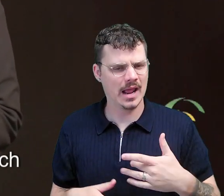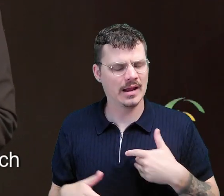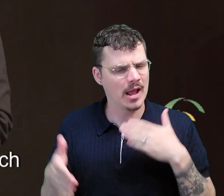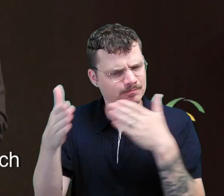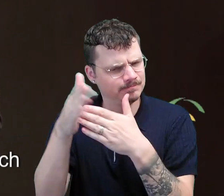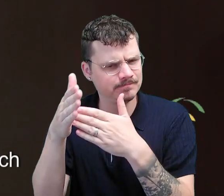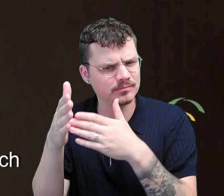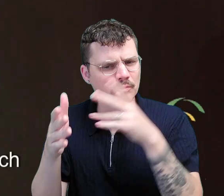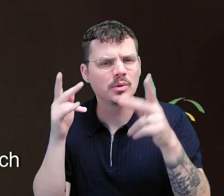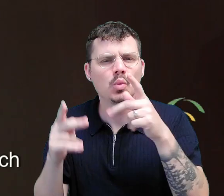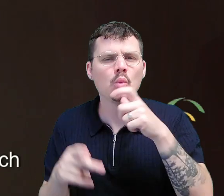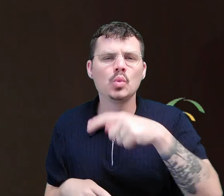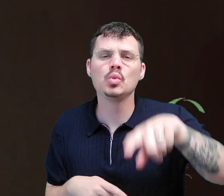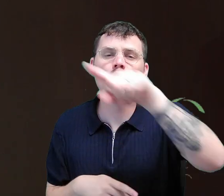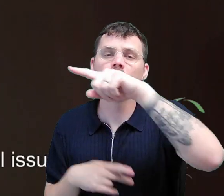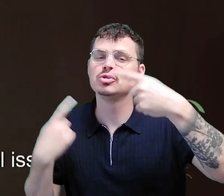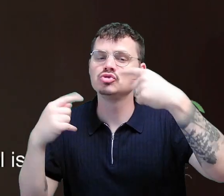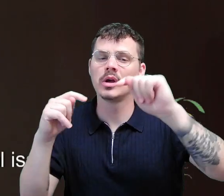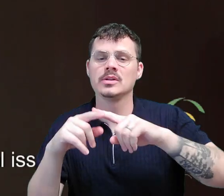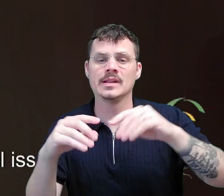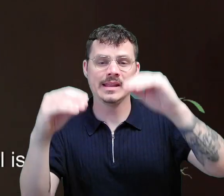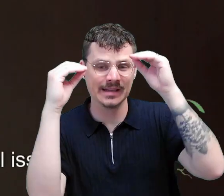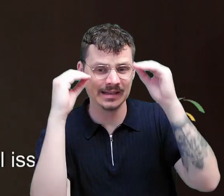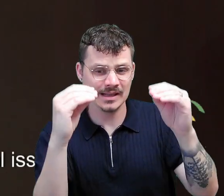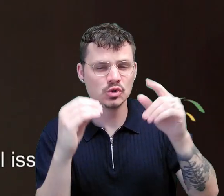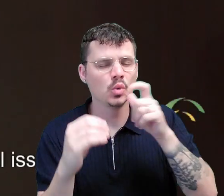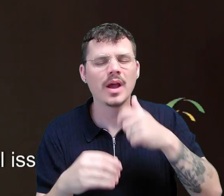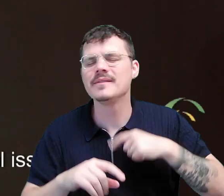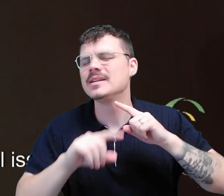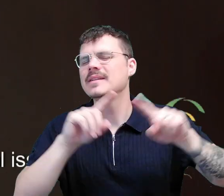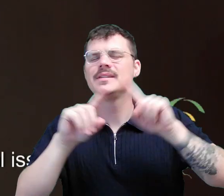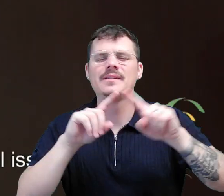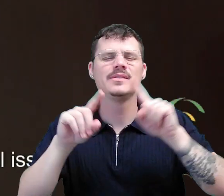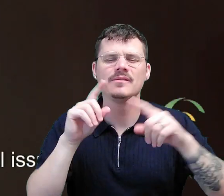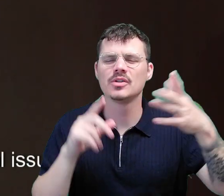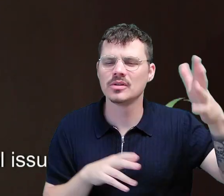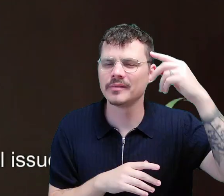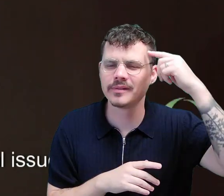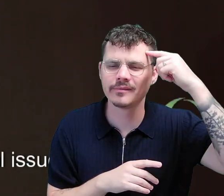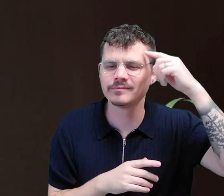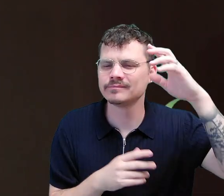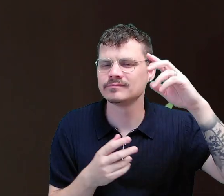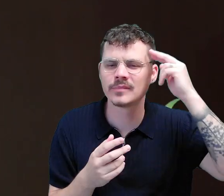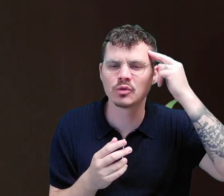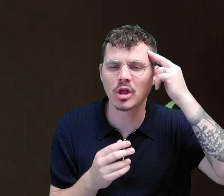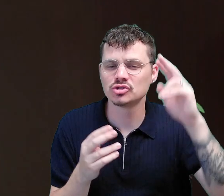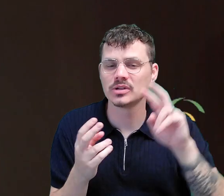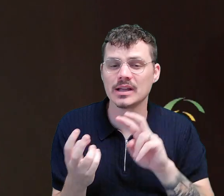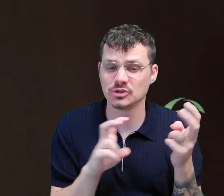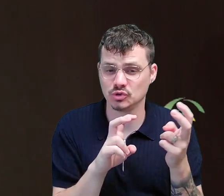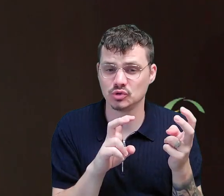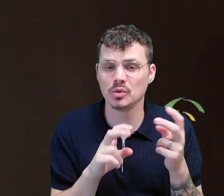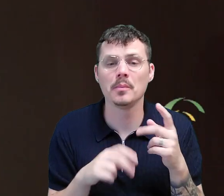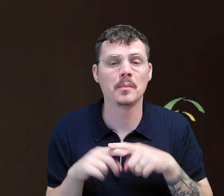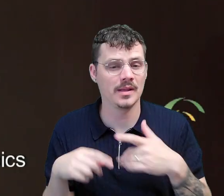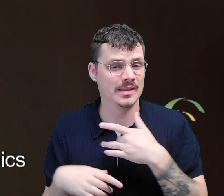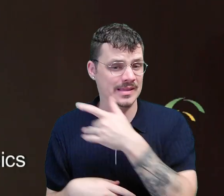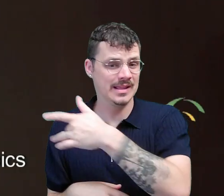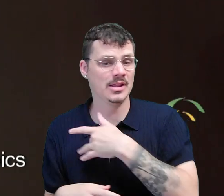when people are trying to teach people with different kinds of neurological issues, and they